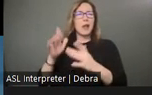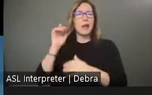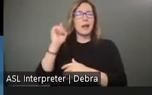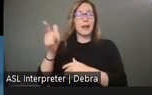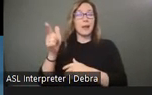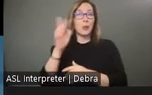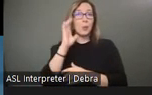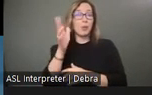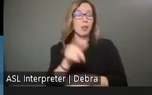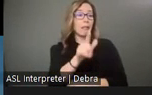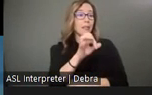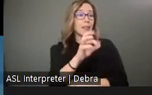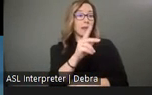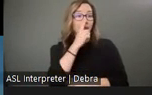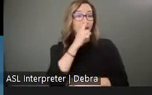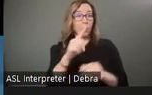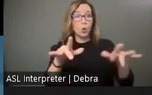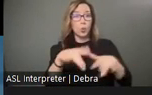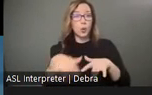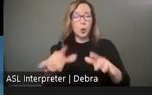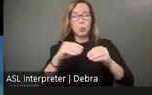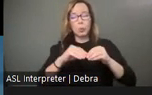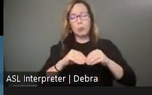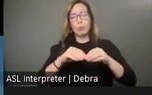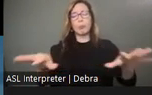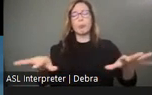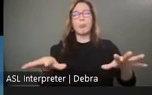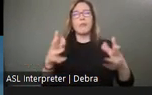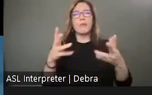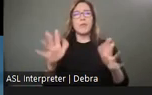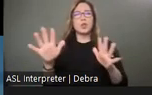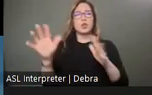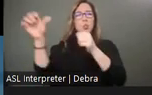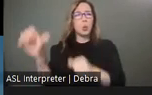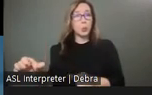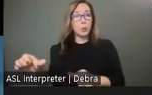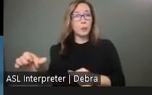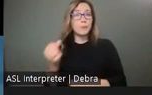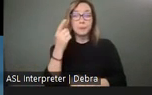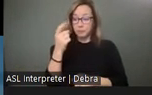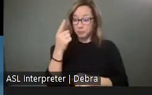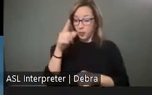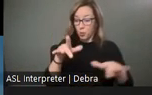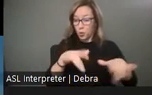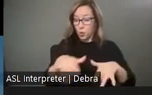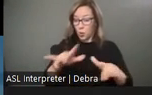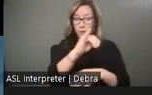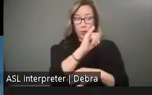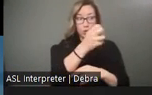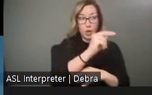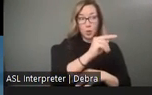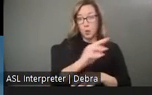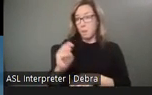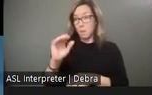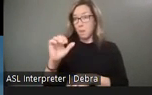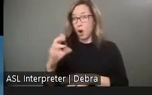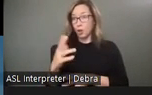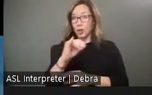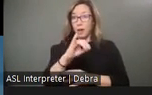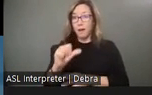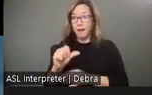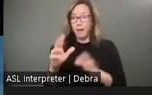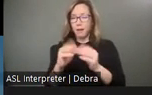link to this recording will be sent to all registrants once it is posted. The recordings from the January and March IA symposiums have